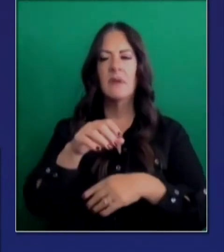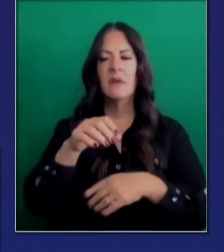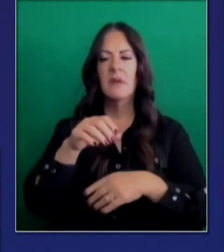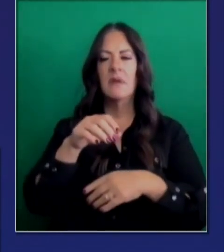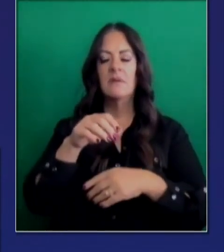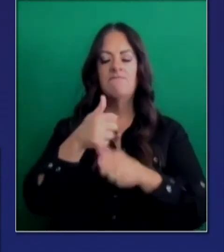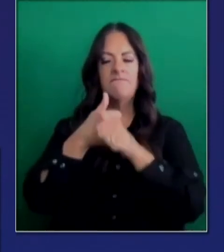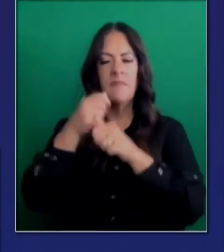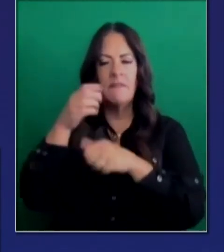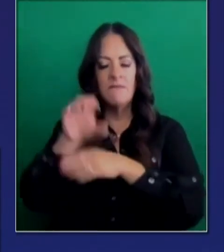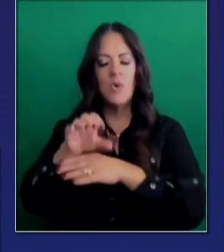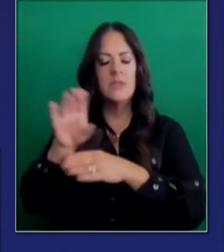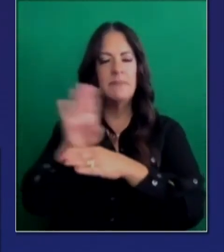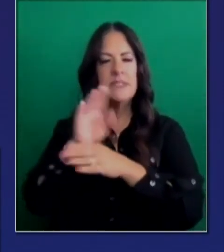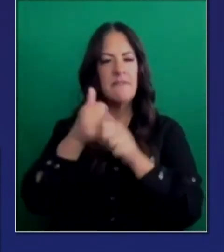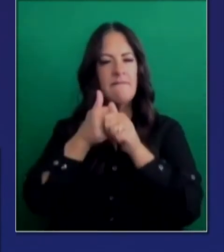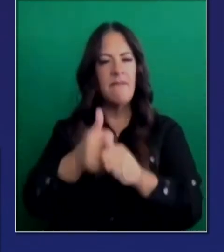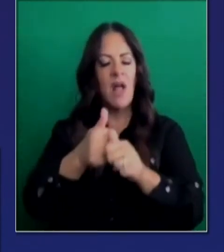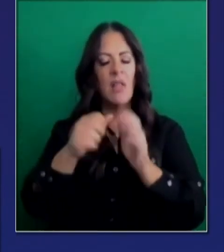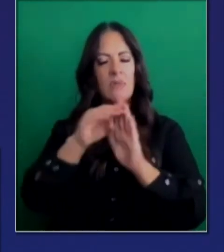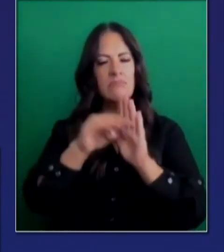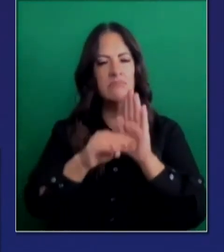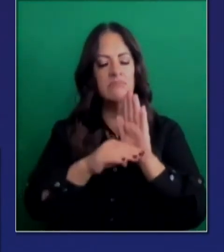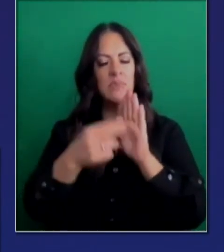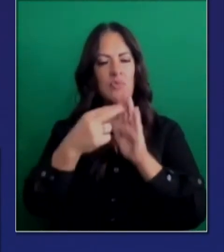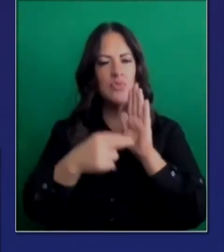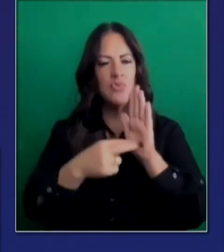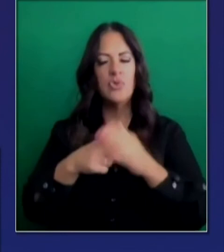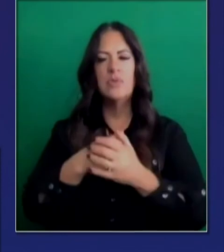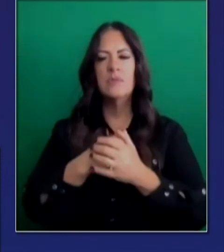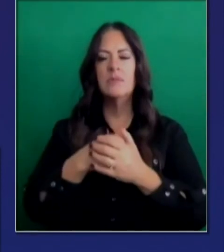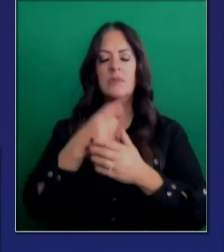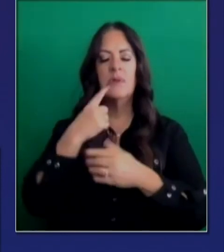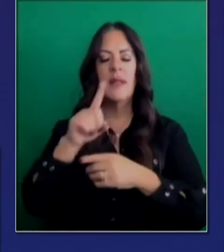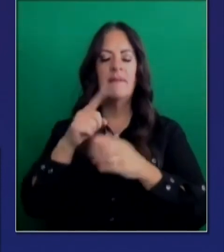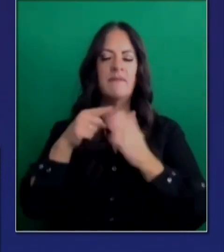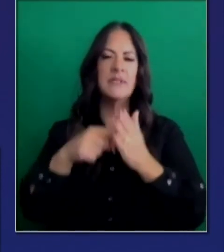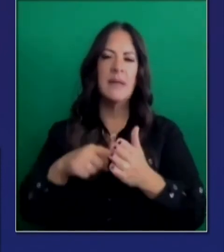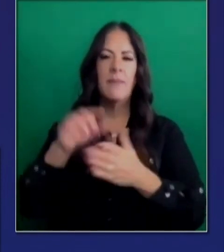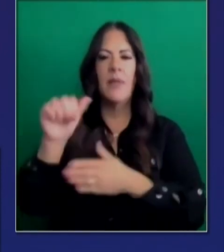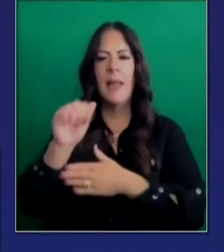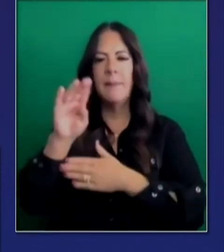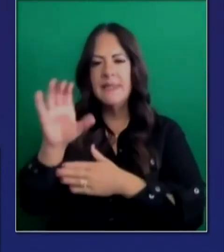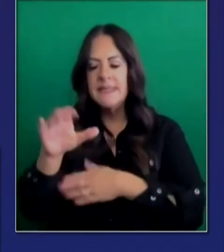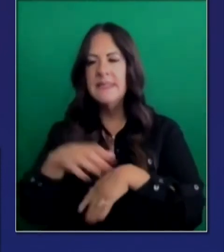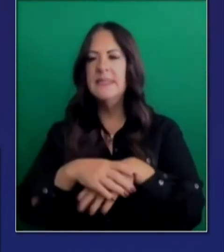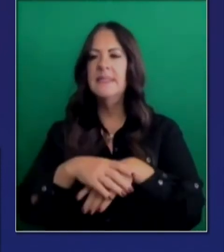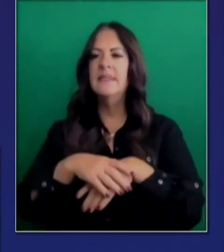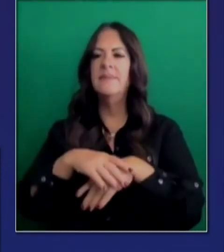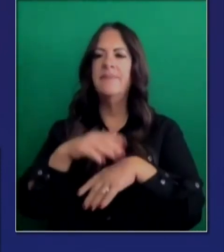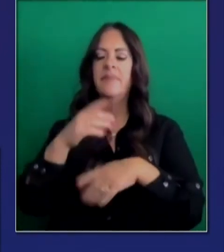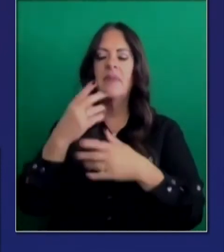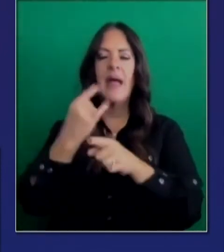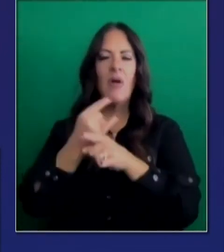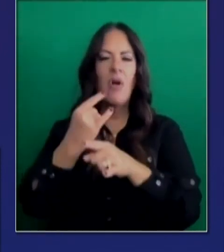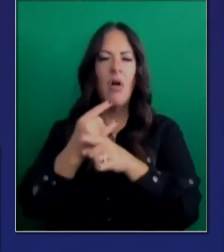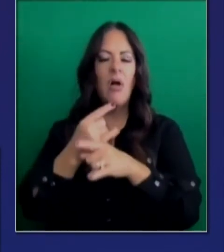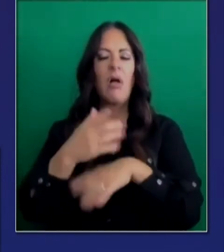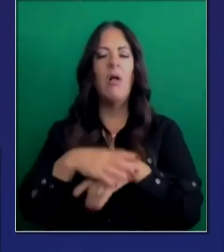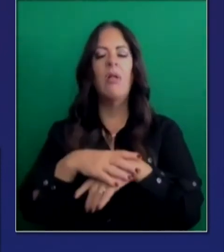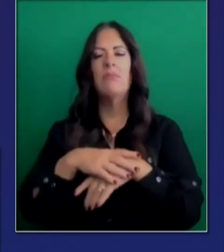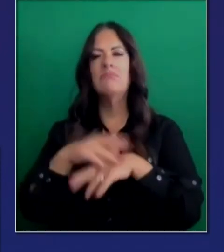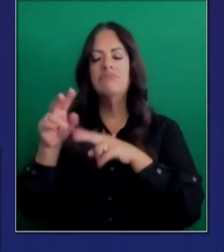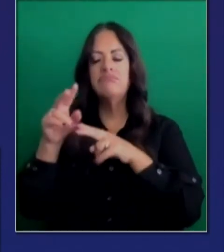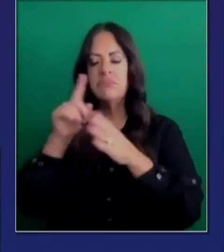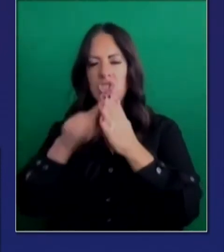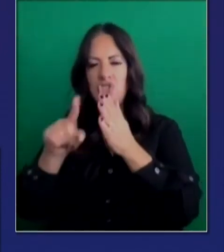that through those enforcement check-ins, the Alcohol Beverage Control, Board of Cosmetology, and others, the overwhelming majority of